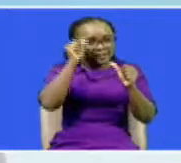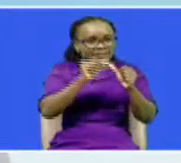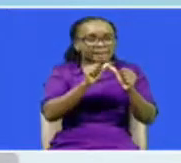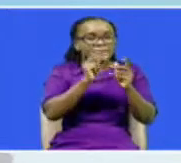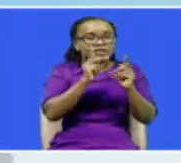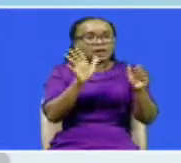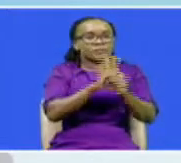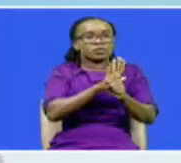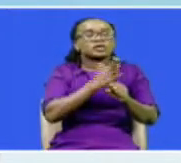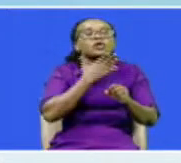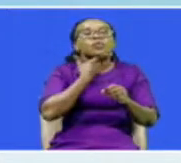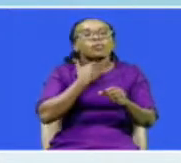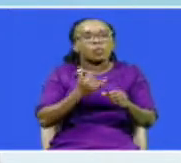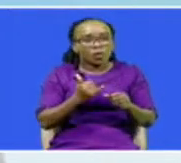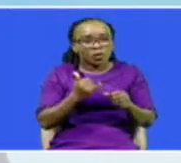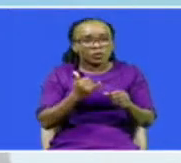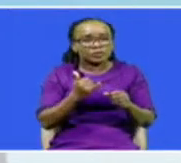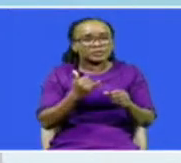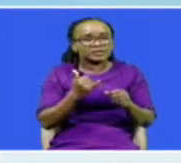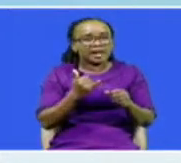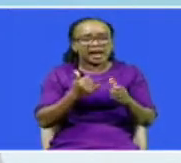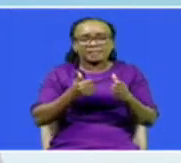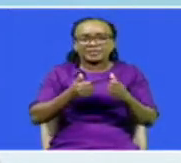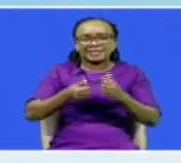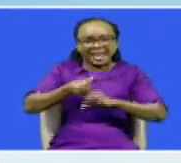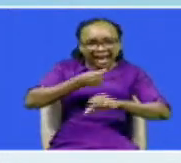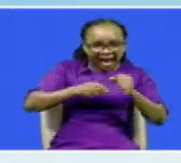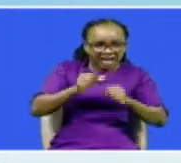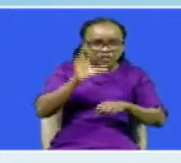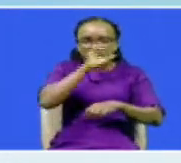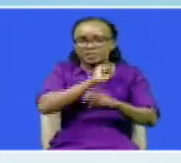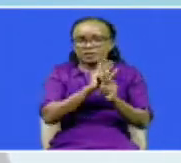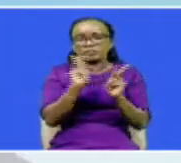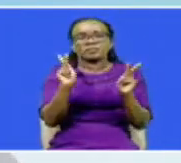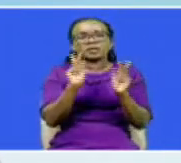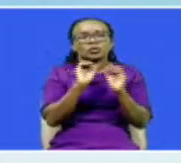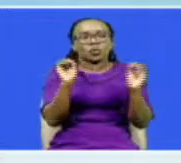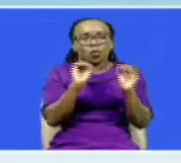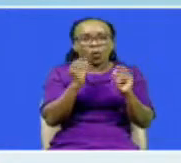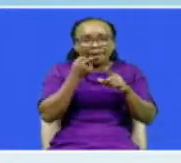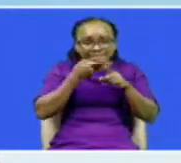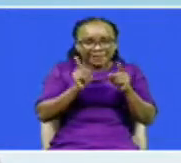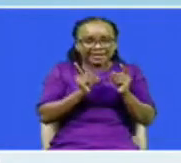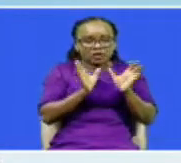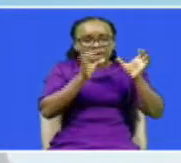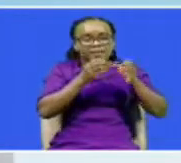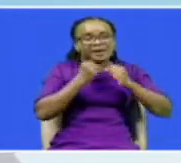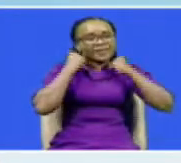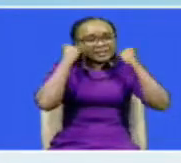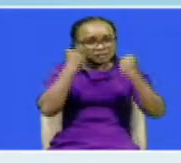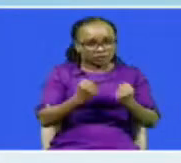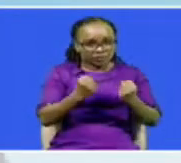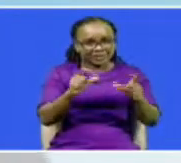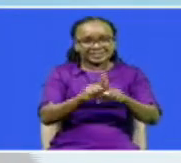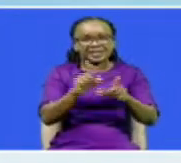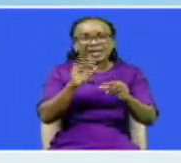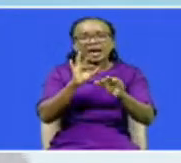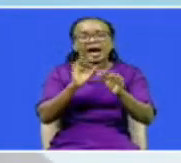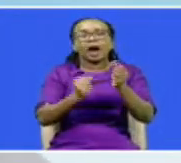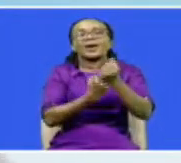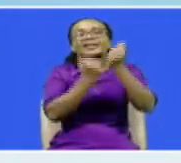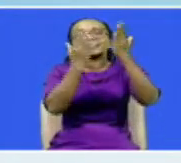peaceful. We do not want you to be blamed for any act of lack of peace. But our party is very strong, and our supporters,